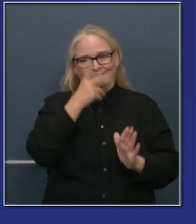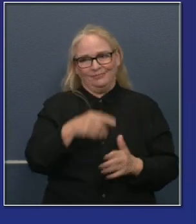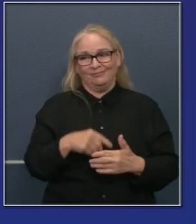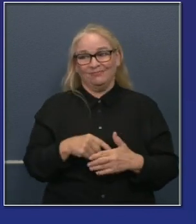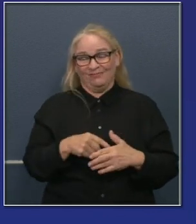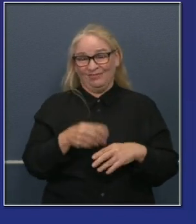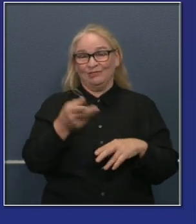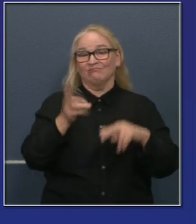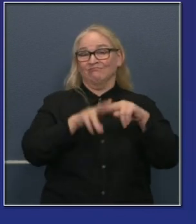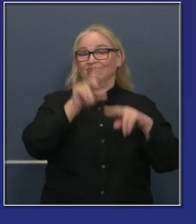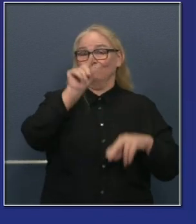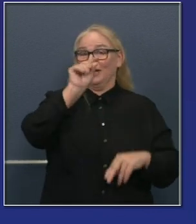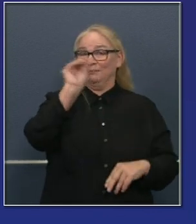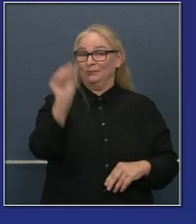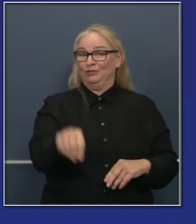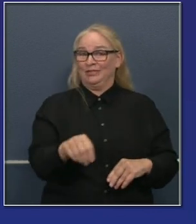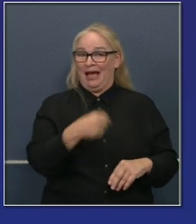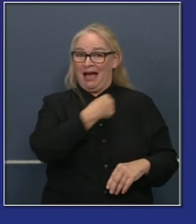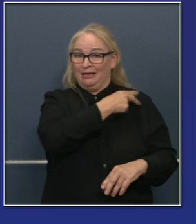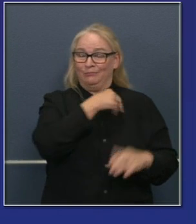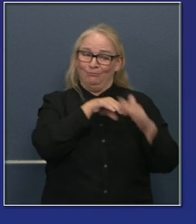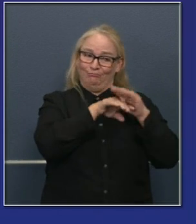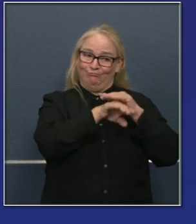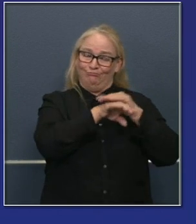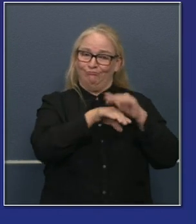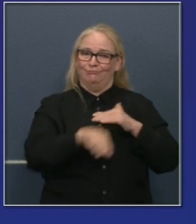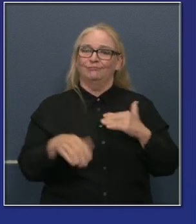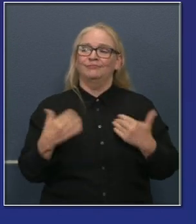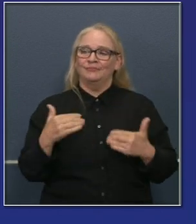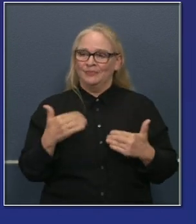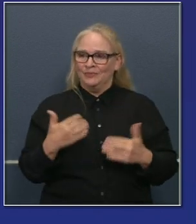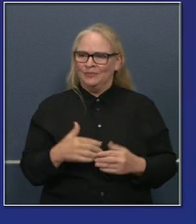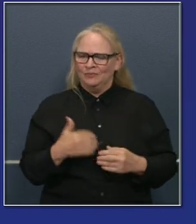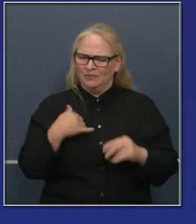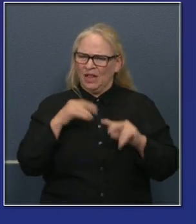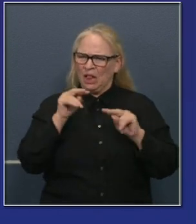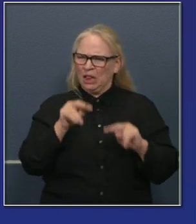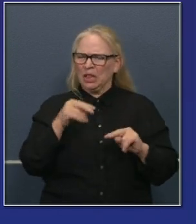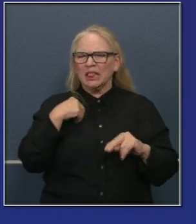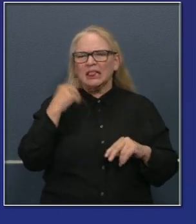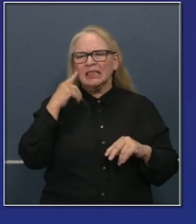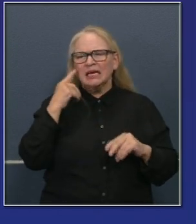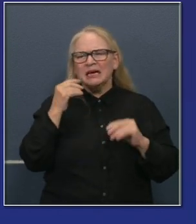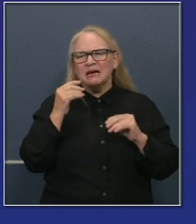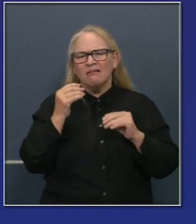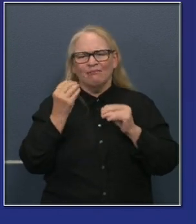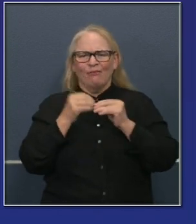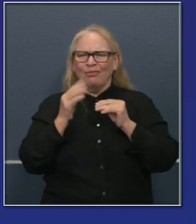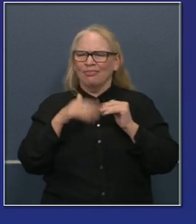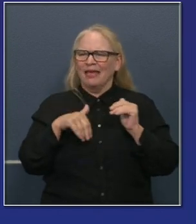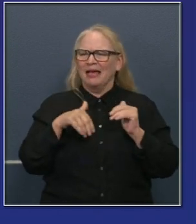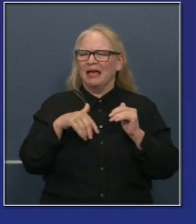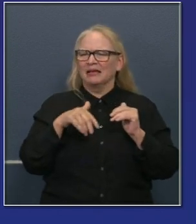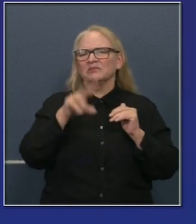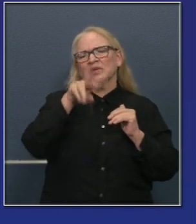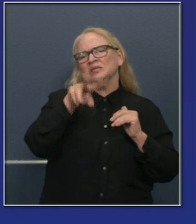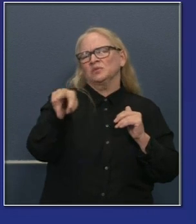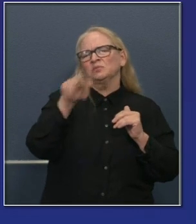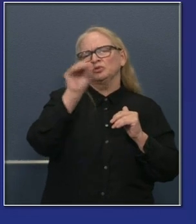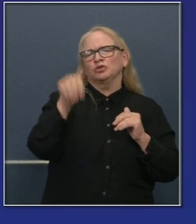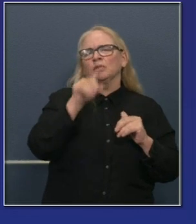increase over, I'm looking now, that's more like 22% increase